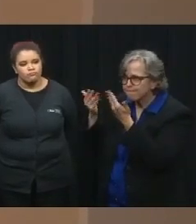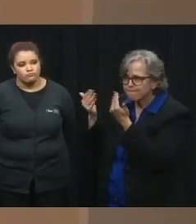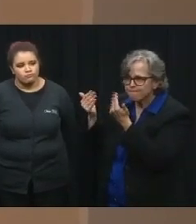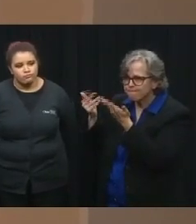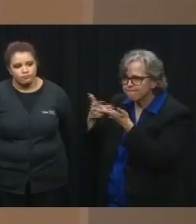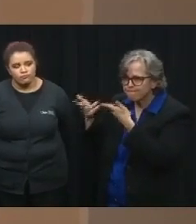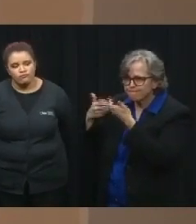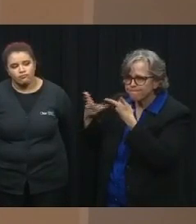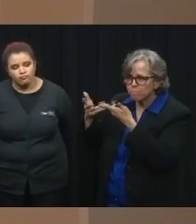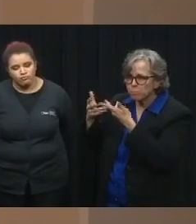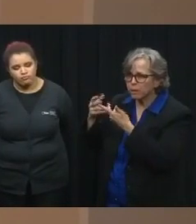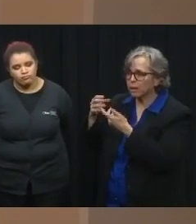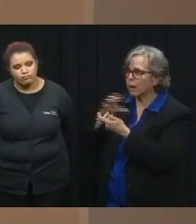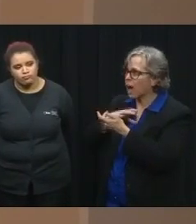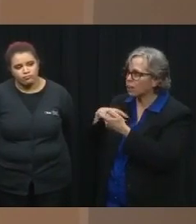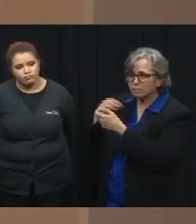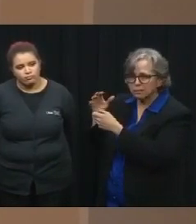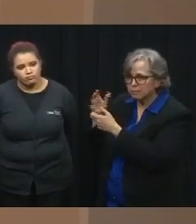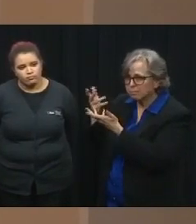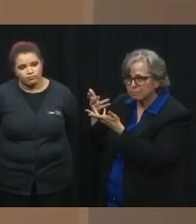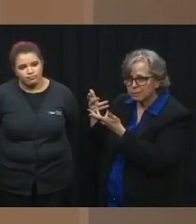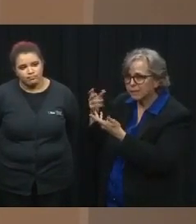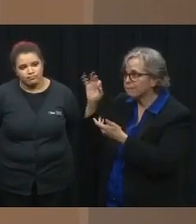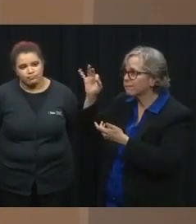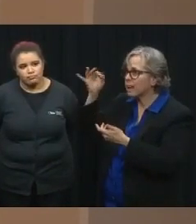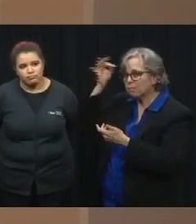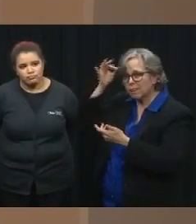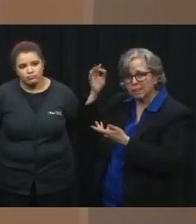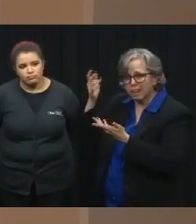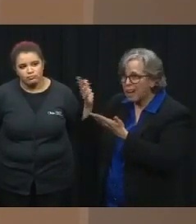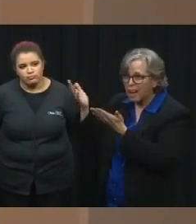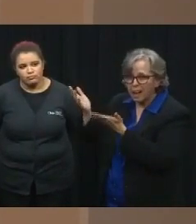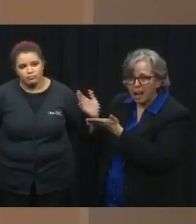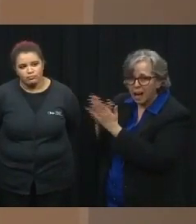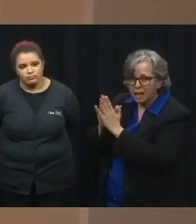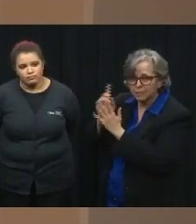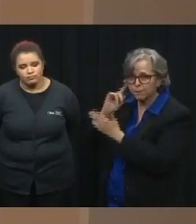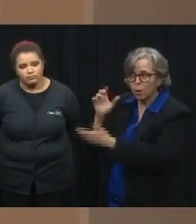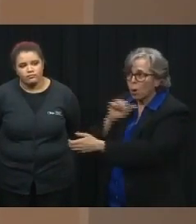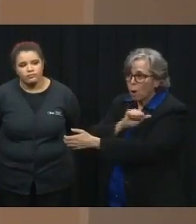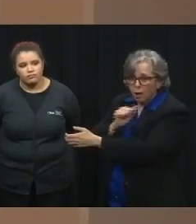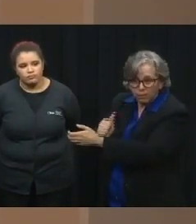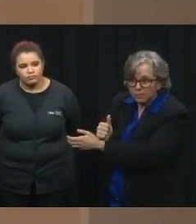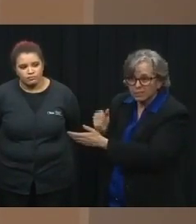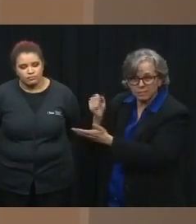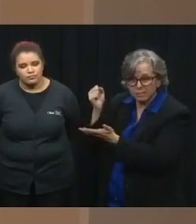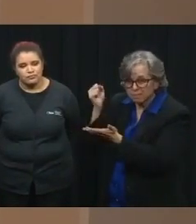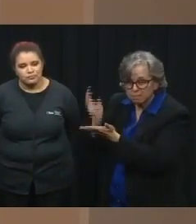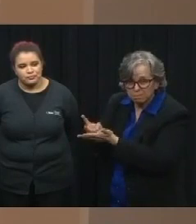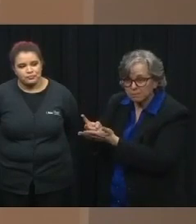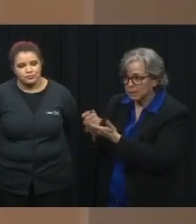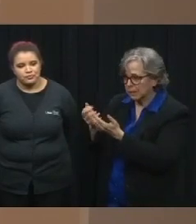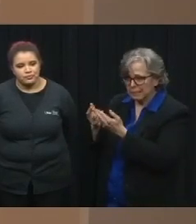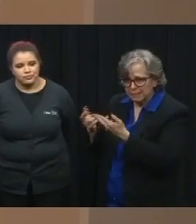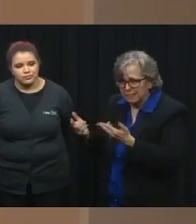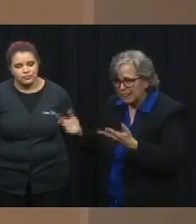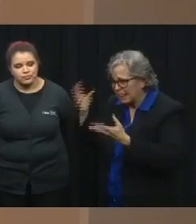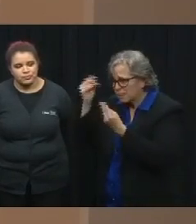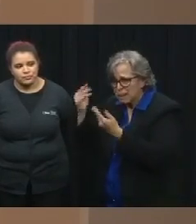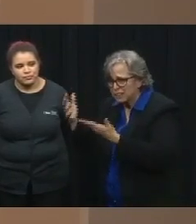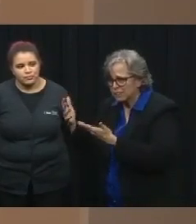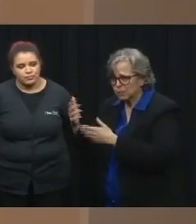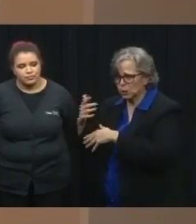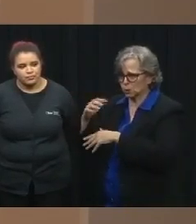giving both the authority and the resources to be used for that, because understand how employment compensation